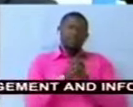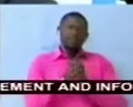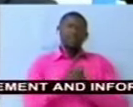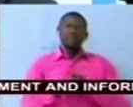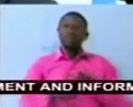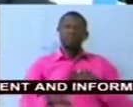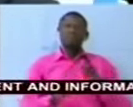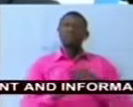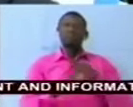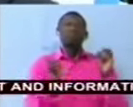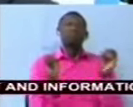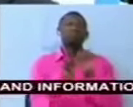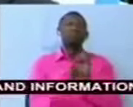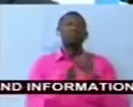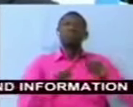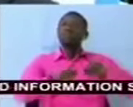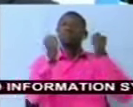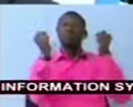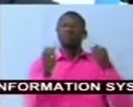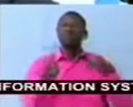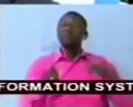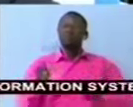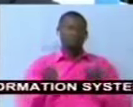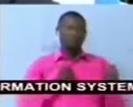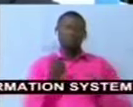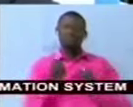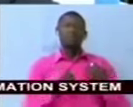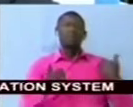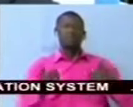violations and abuses suffered by the victims.